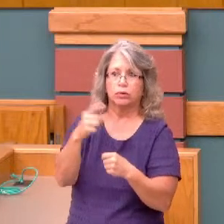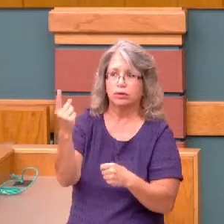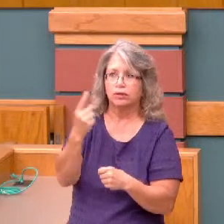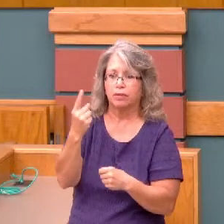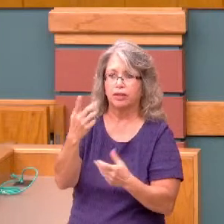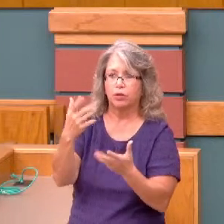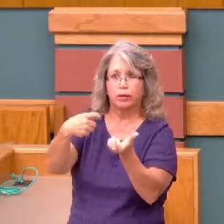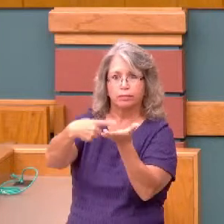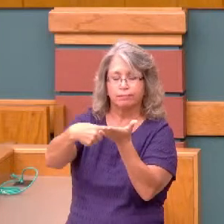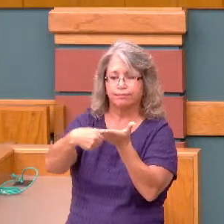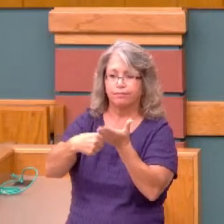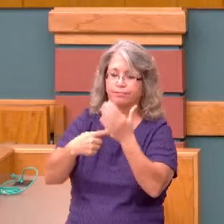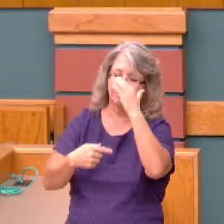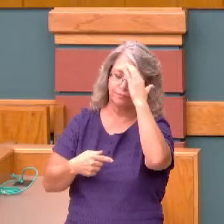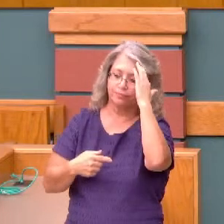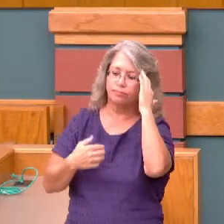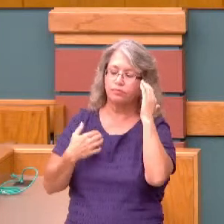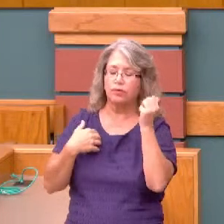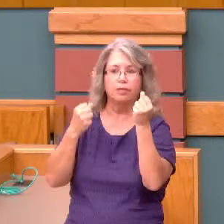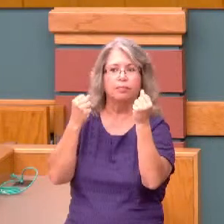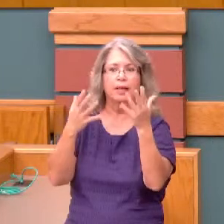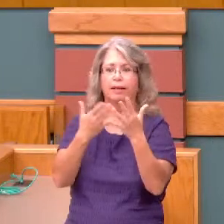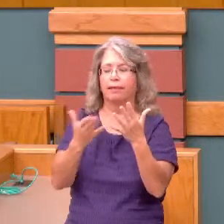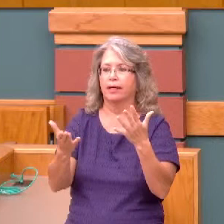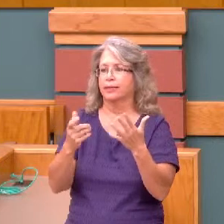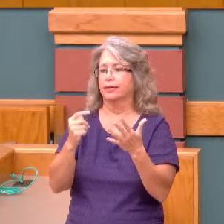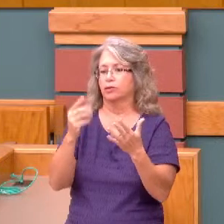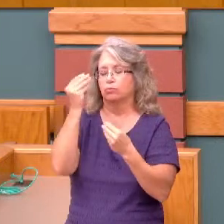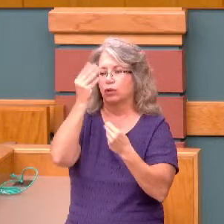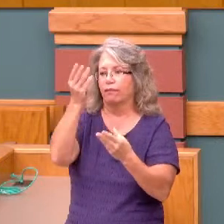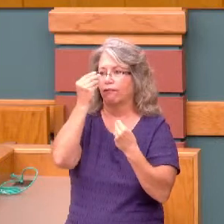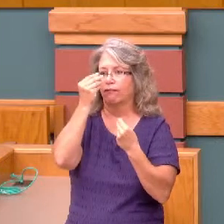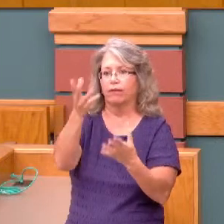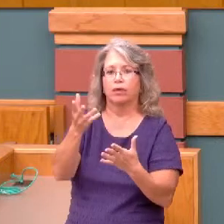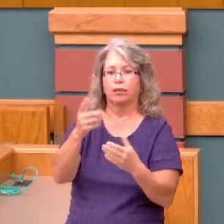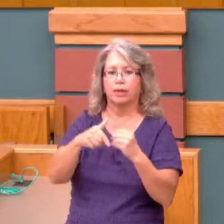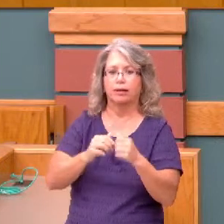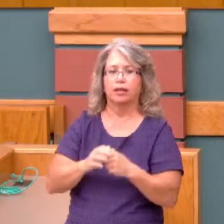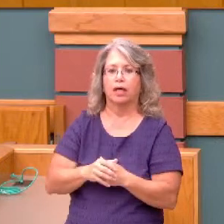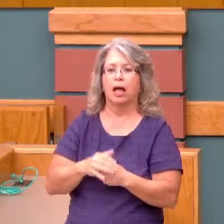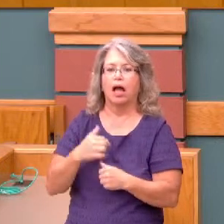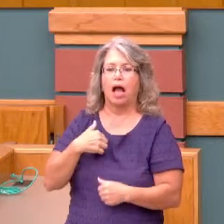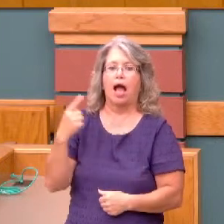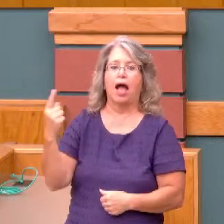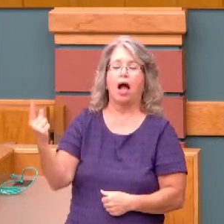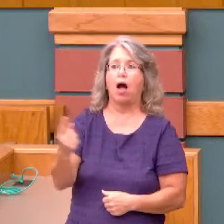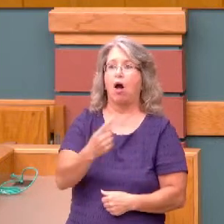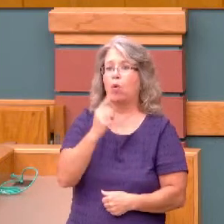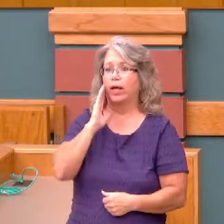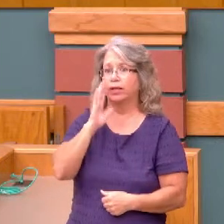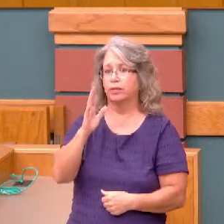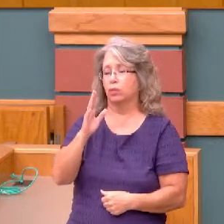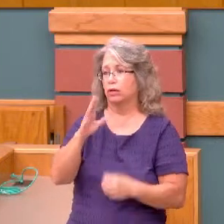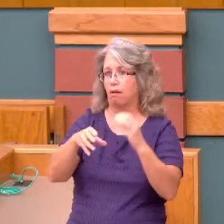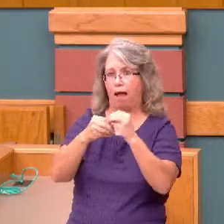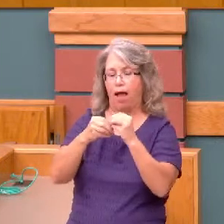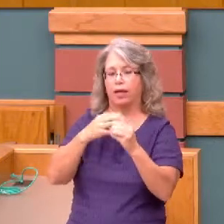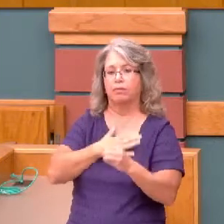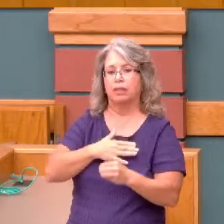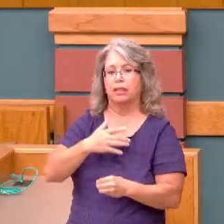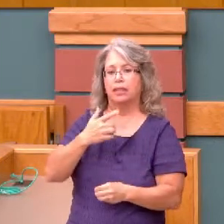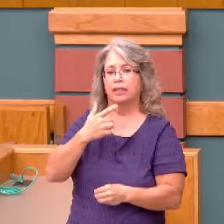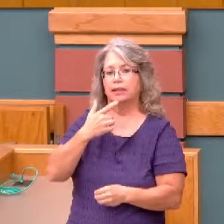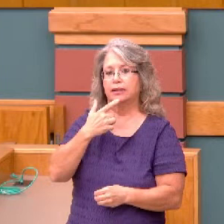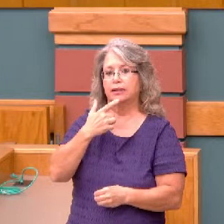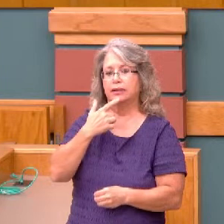different areas to provide information on. And I'm always going to say, please go to nuecesknows.com because it's a